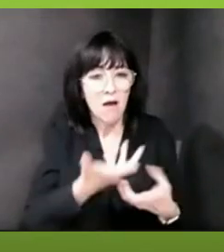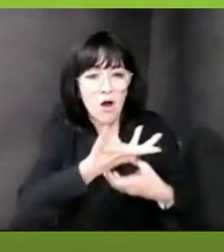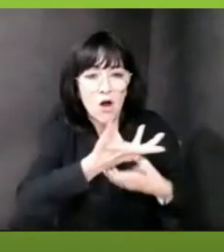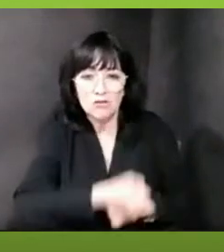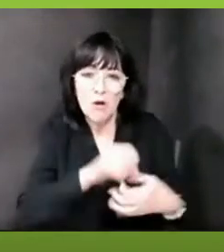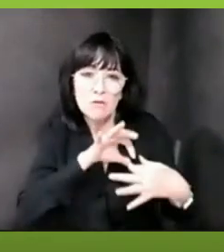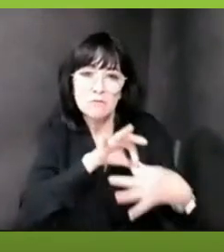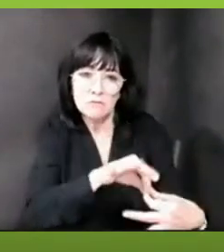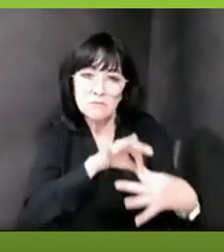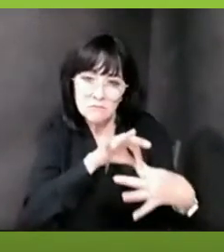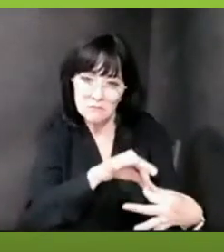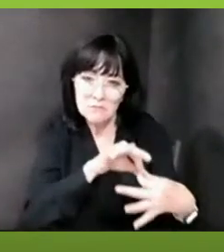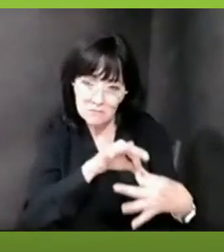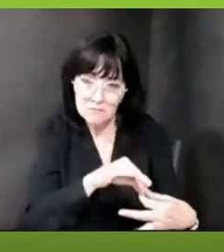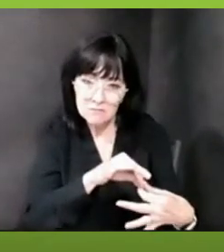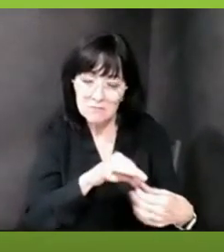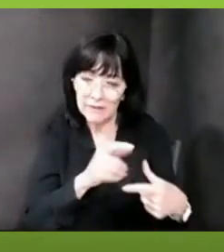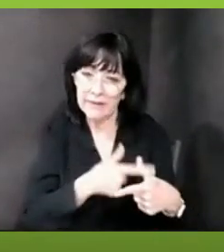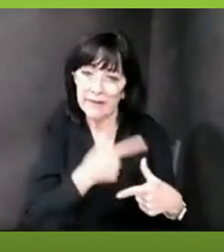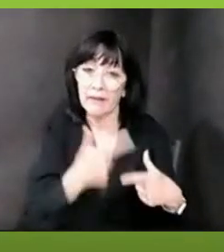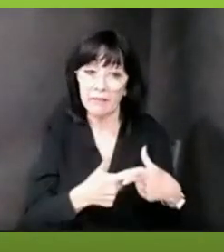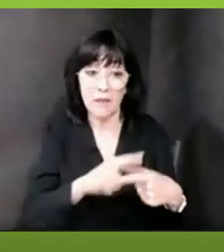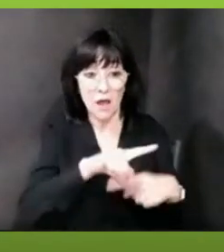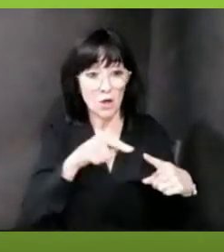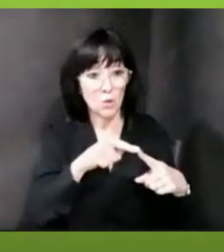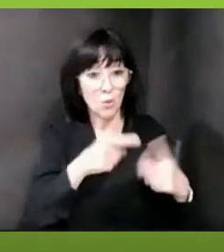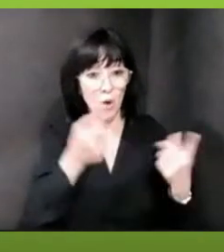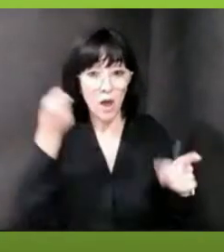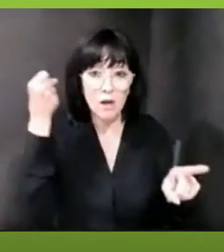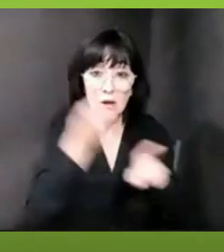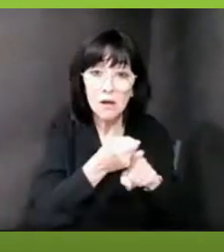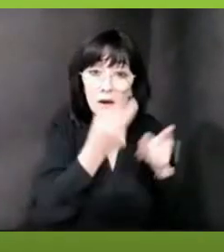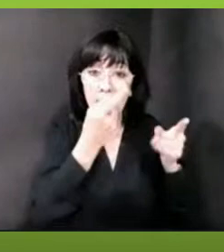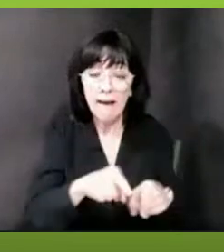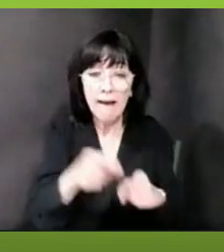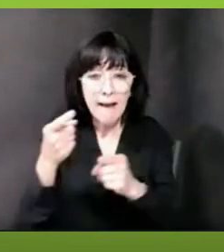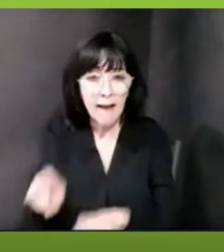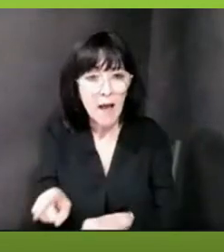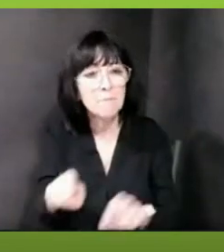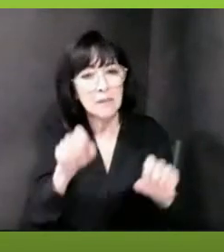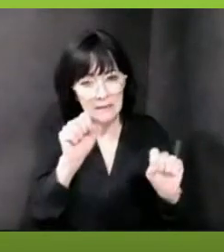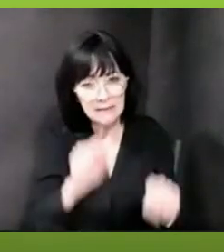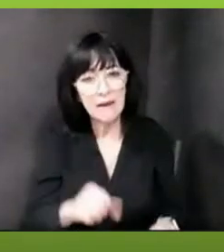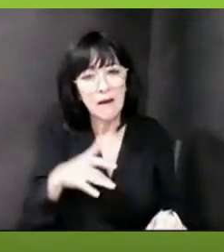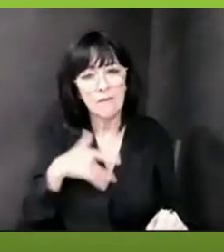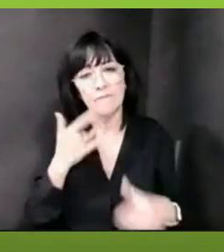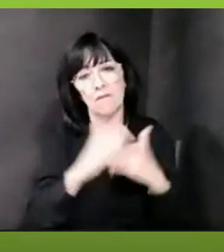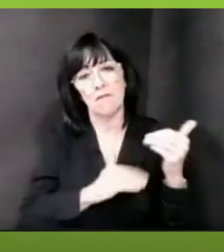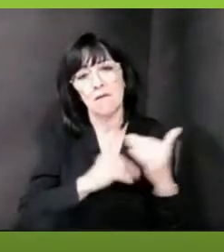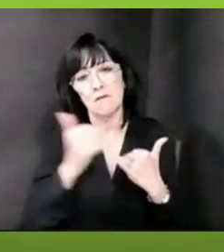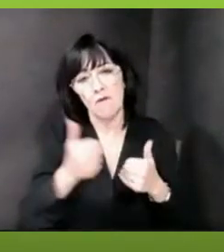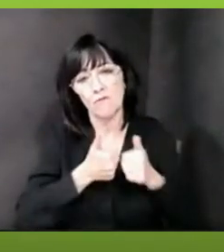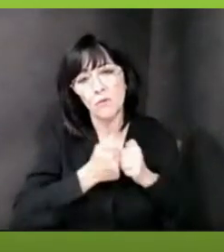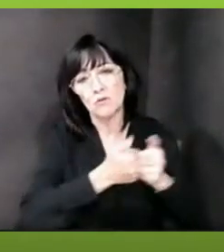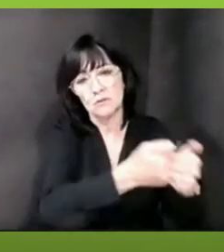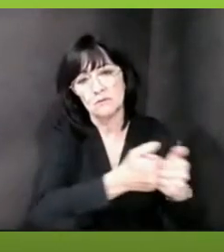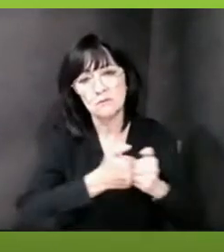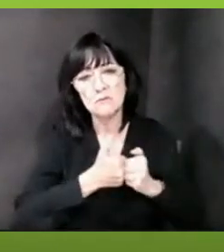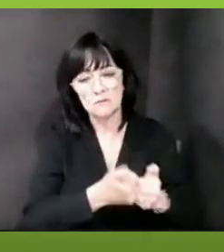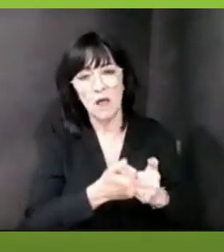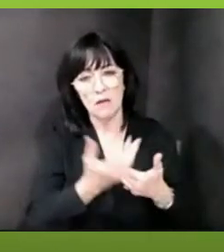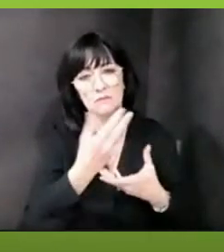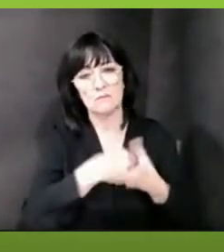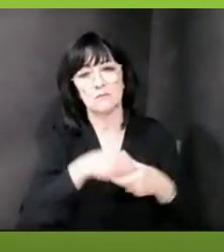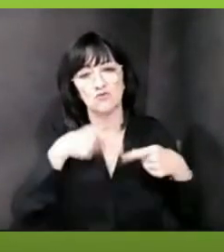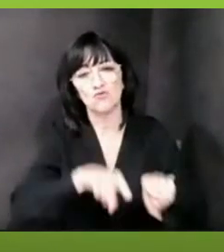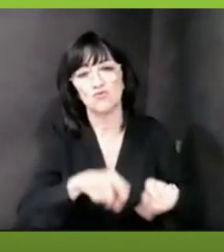without any type of, anger or frustration, because, we work together, because we communicate together all the